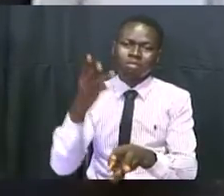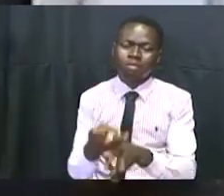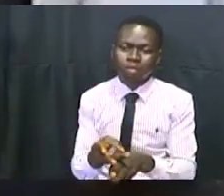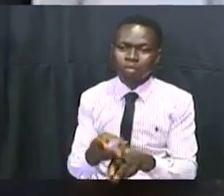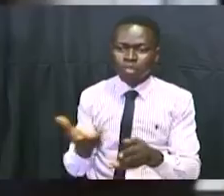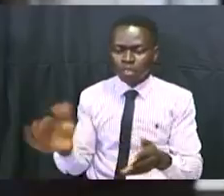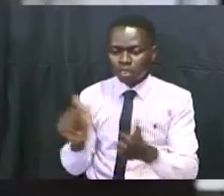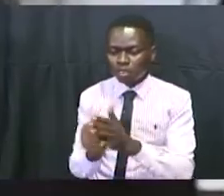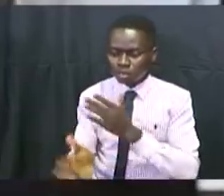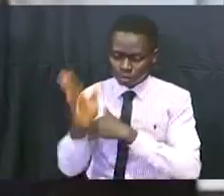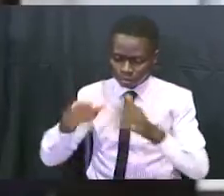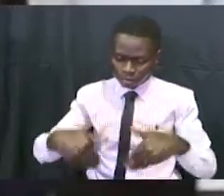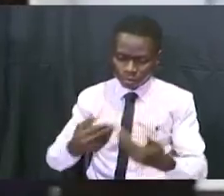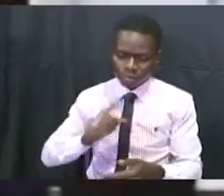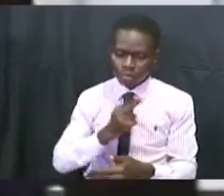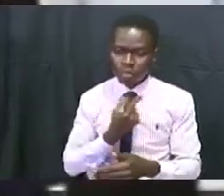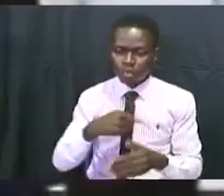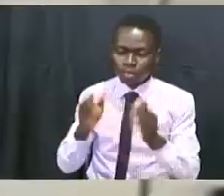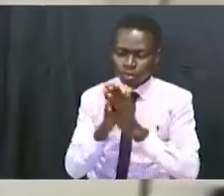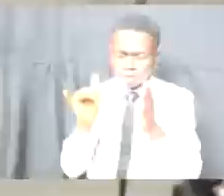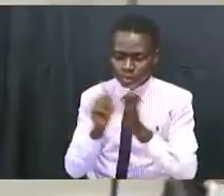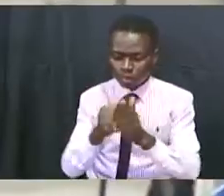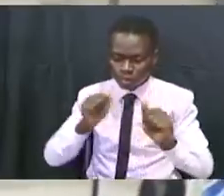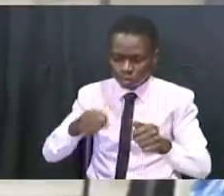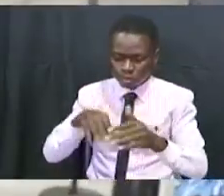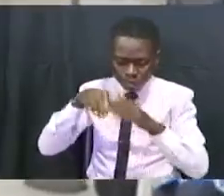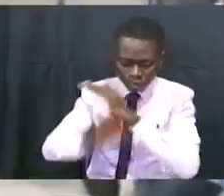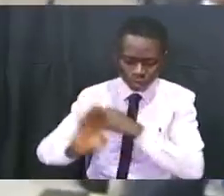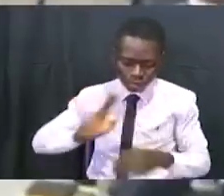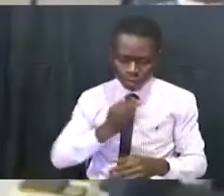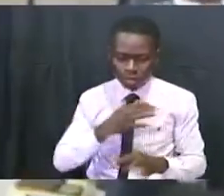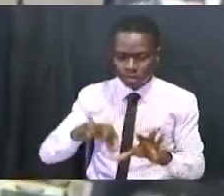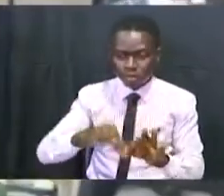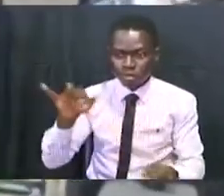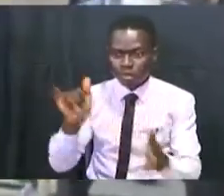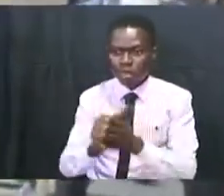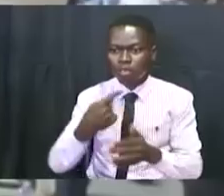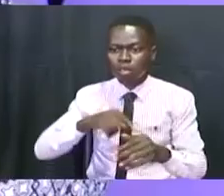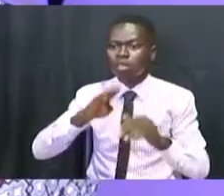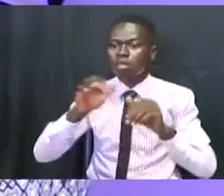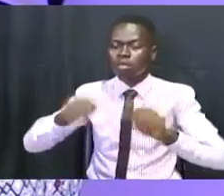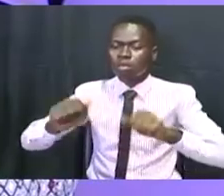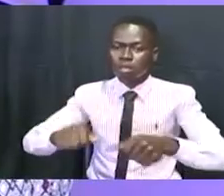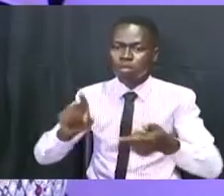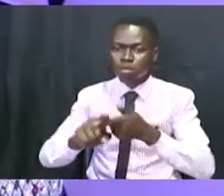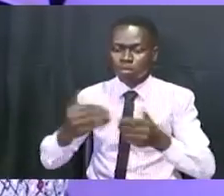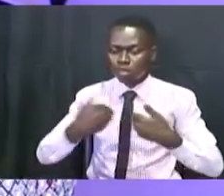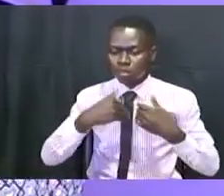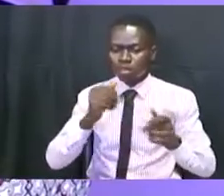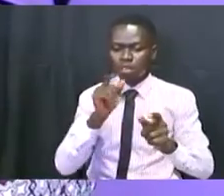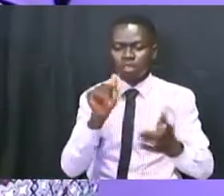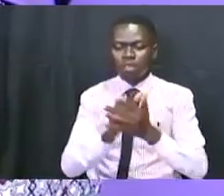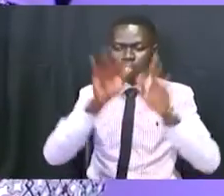given us, we pray that God will let it sink into our spirit, that we will be able to live such kind of